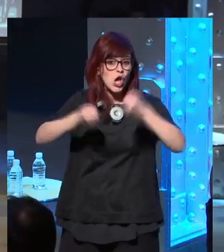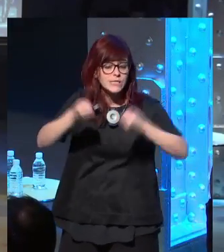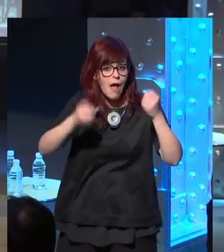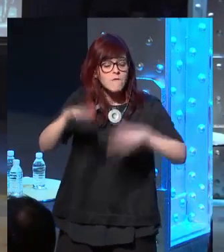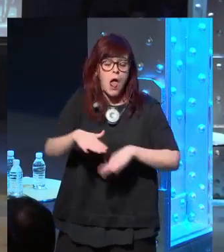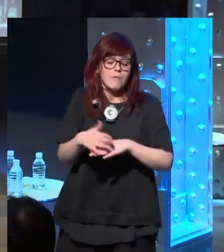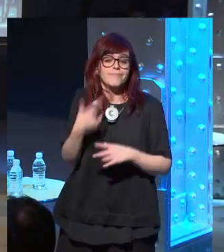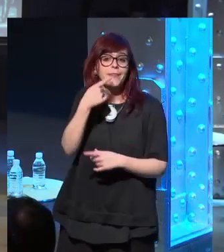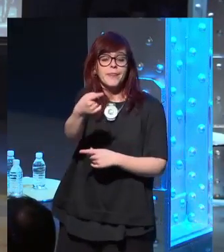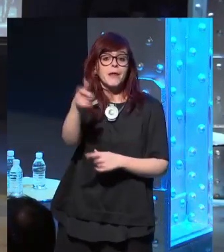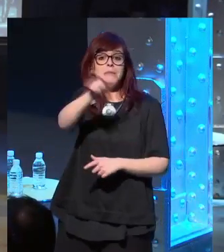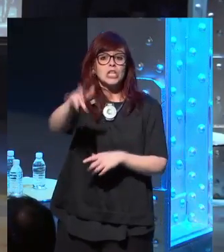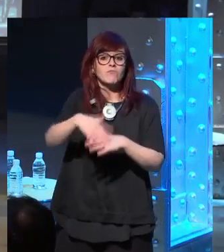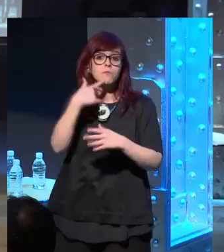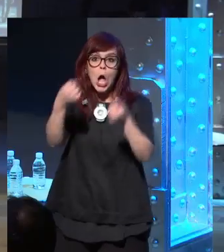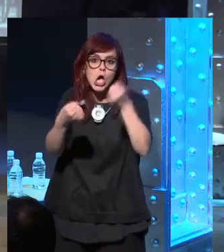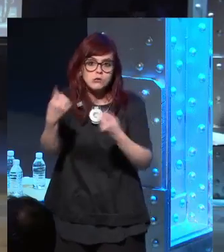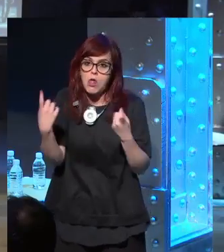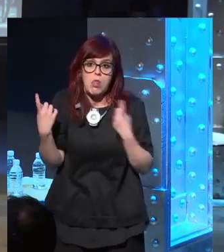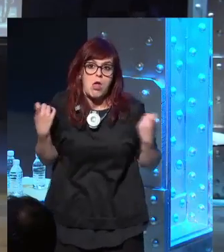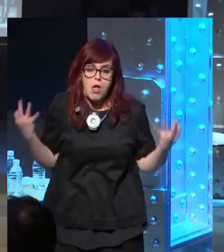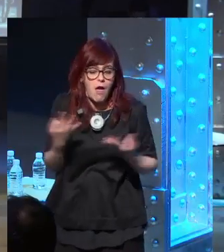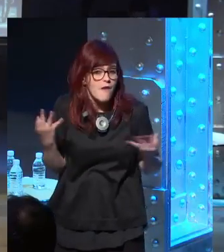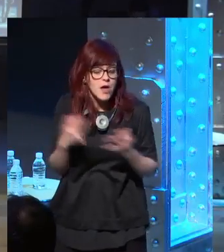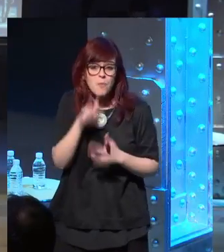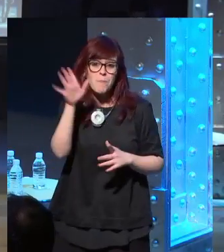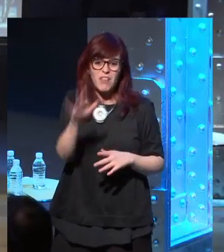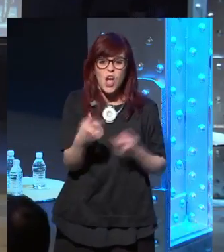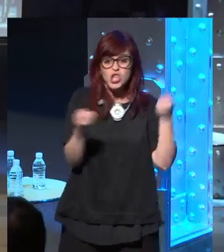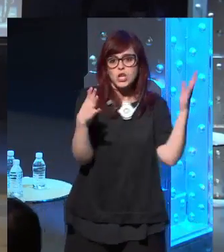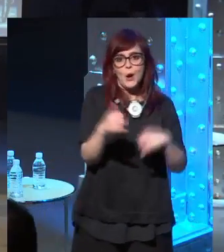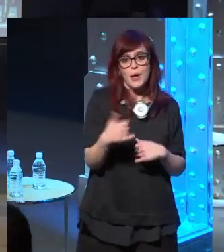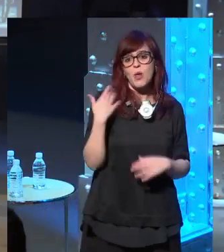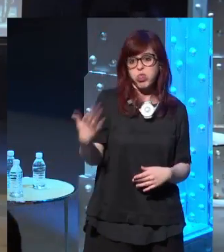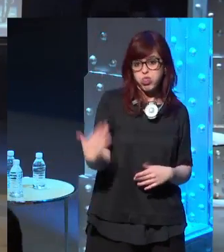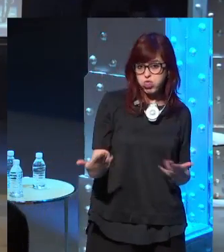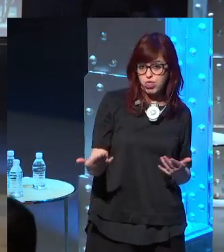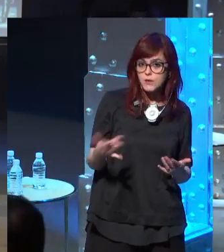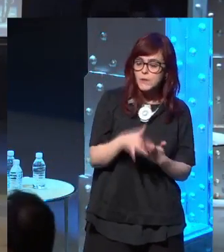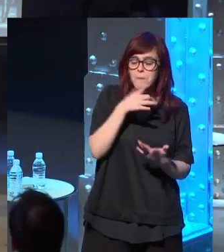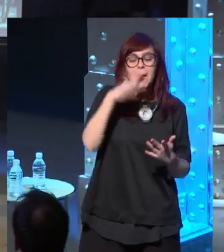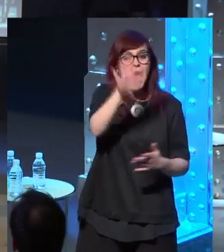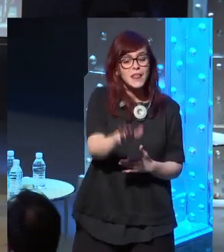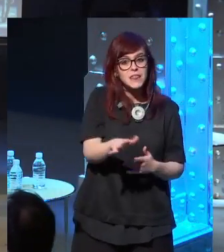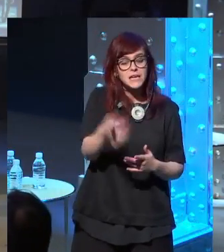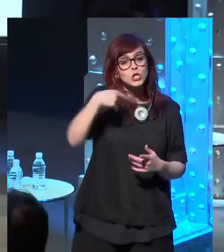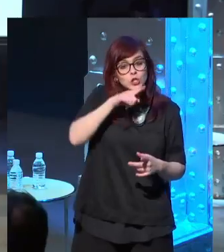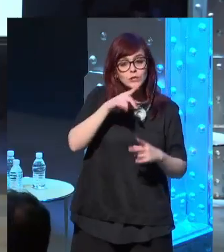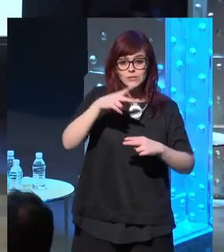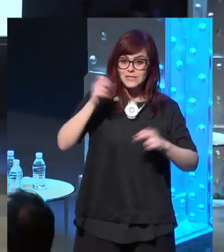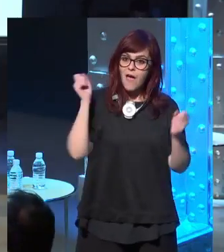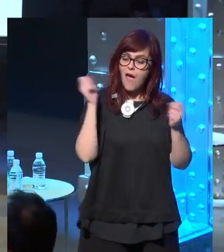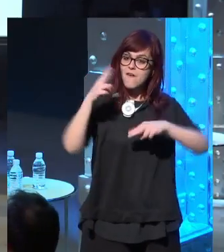that do not own cars that they're second-rate citizens. So investing in cycle and pedestrian infrastructure, I think,